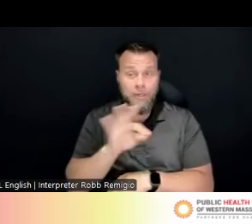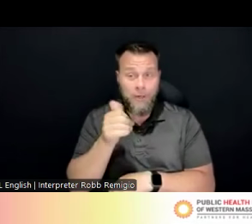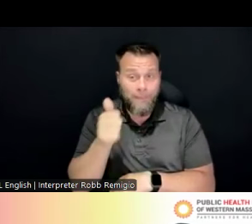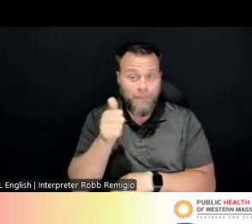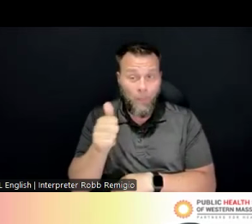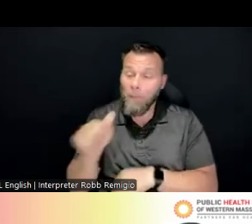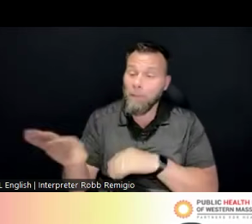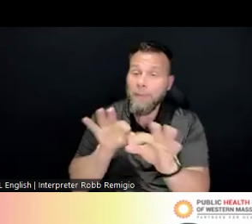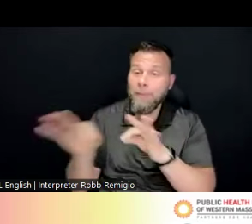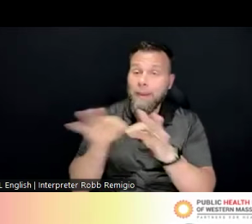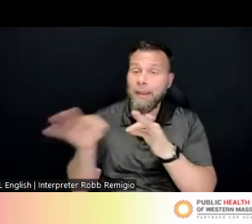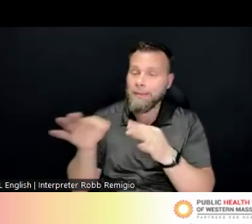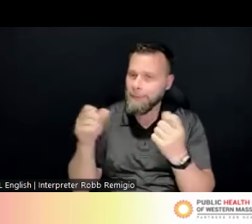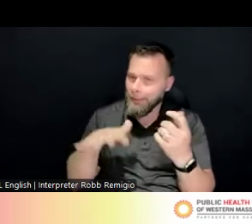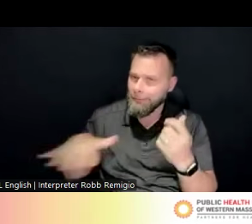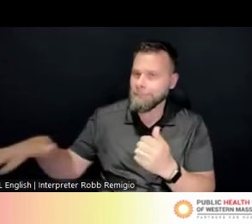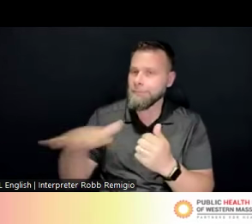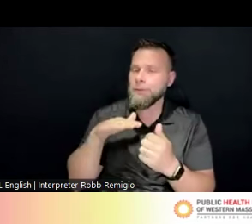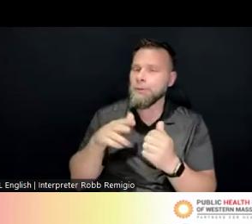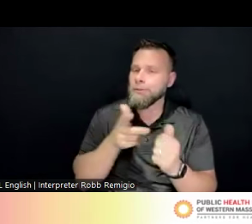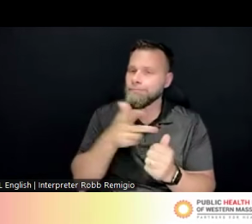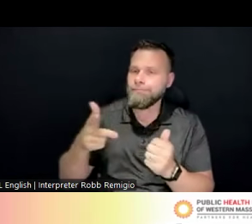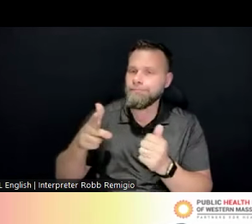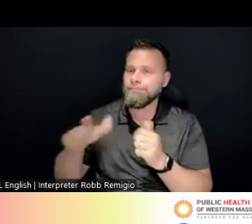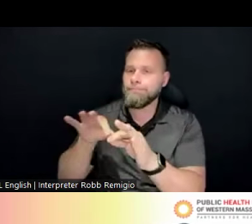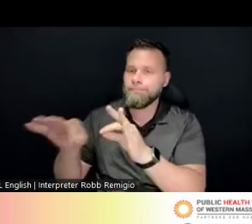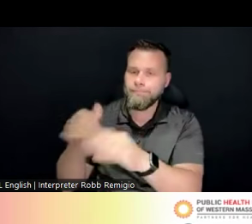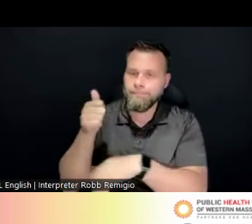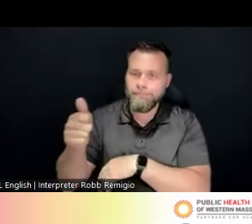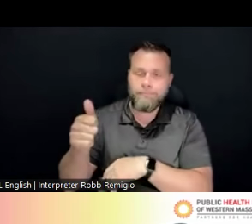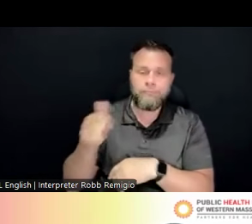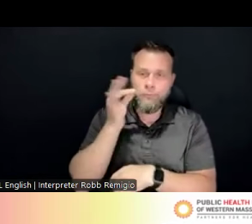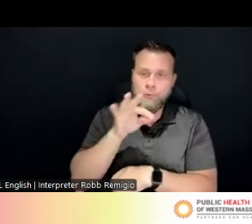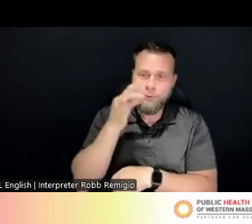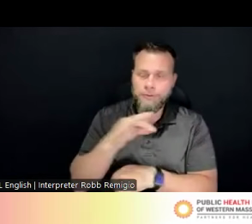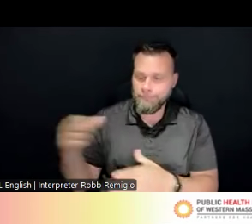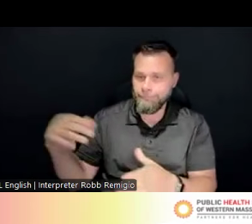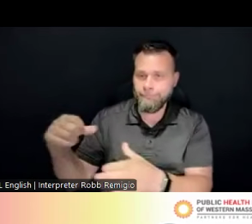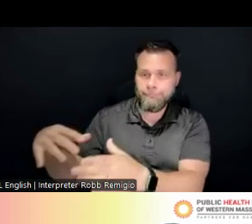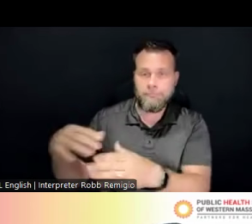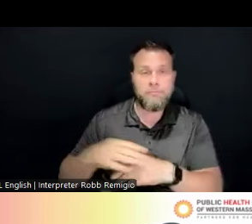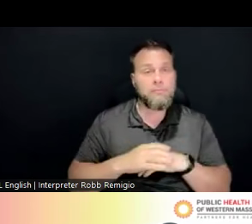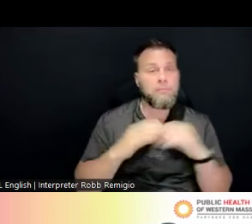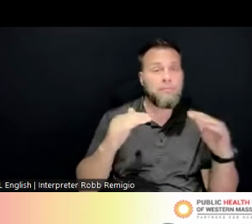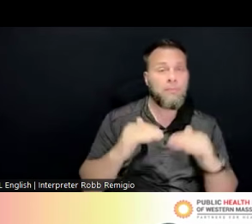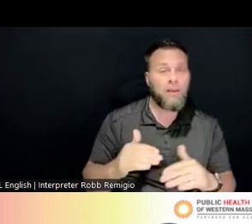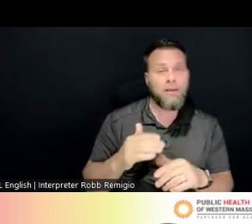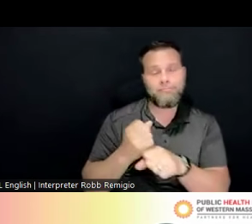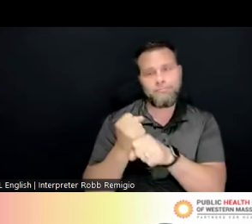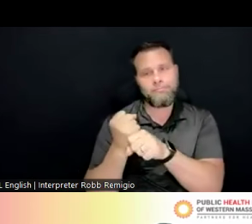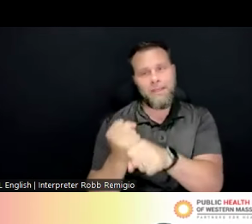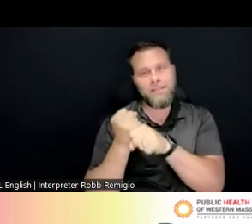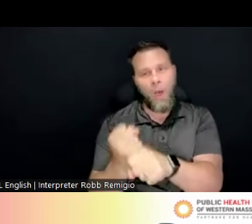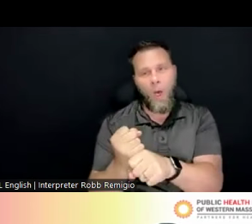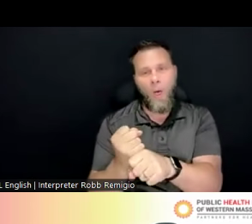side of the road. It's awesome. The old time baseball game. Oh, these are fabulous. We'll give it